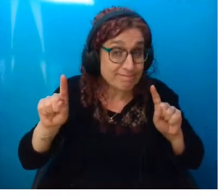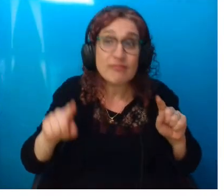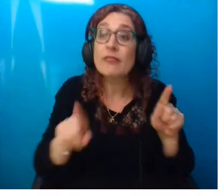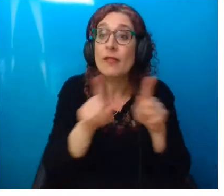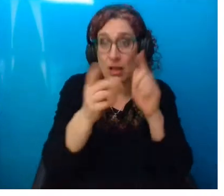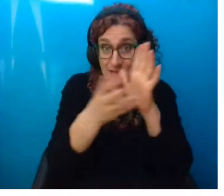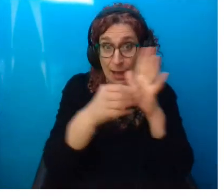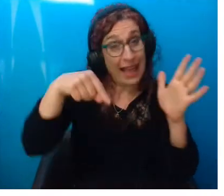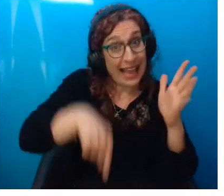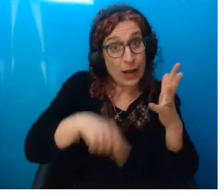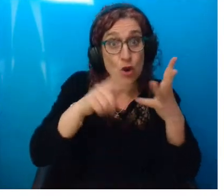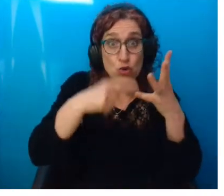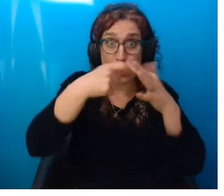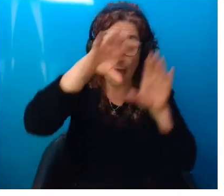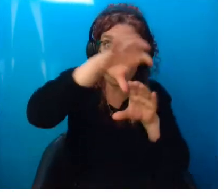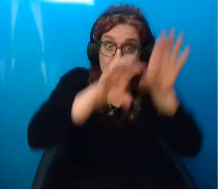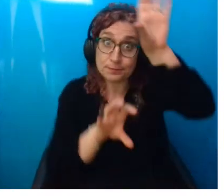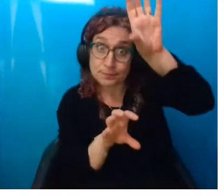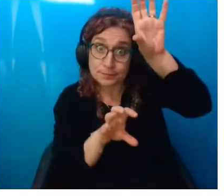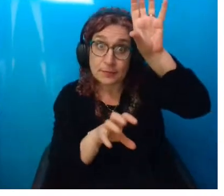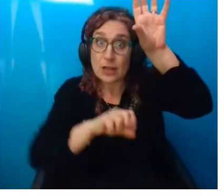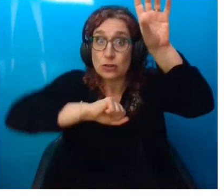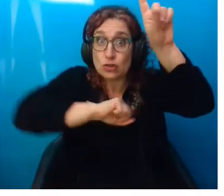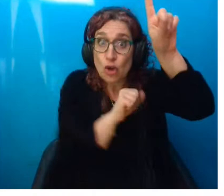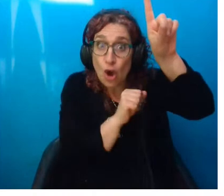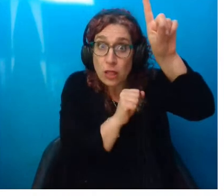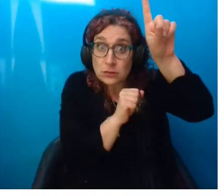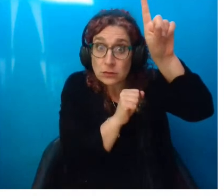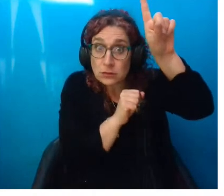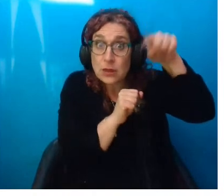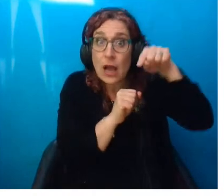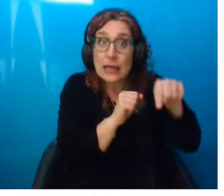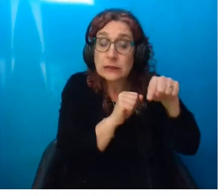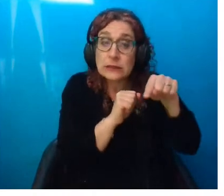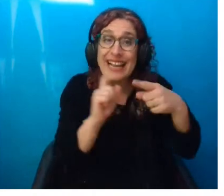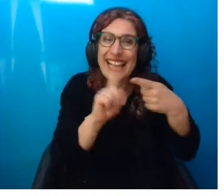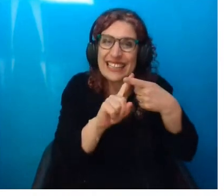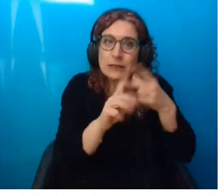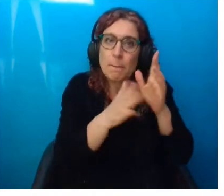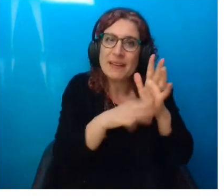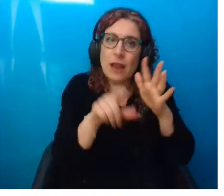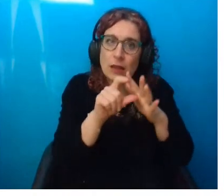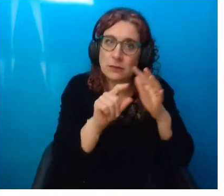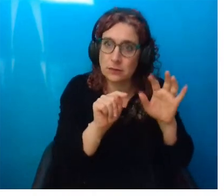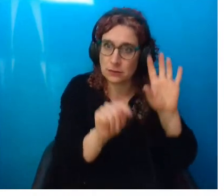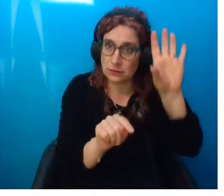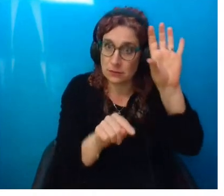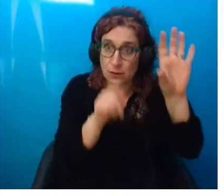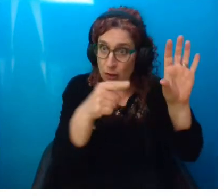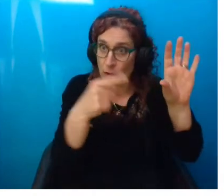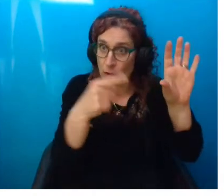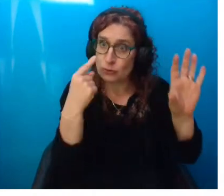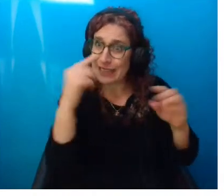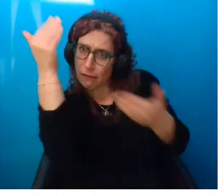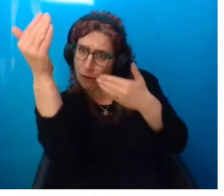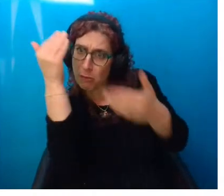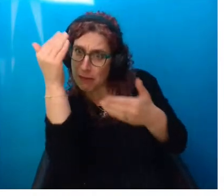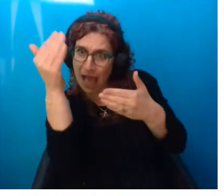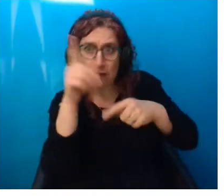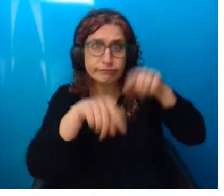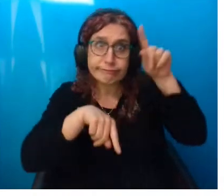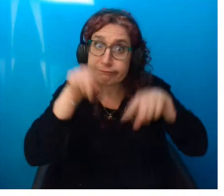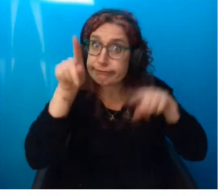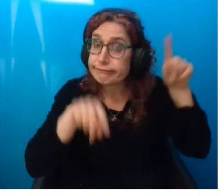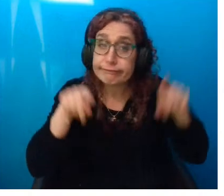and in East Midlands, and we can see the prevalence and the strength of the pollen season varies quite considerably